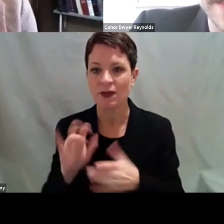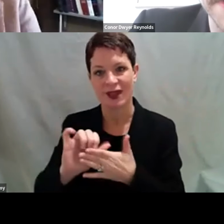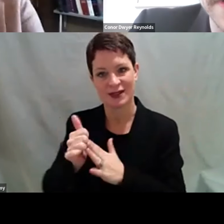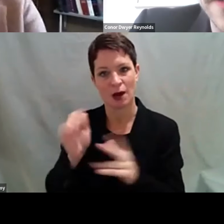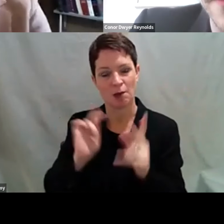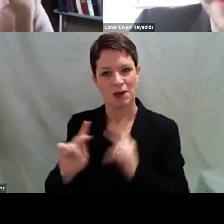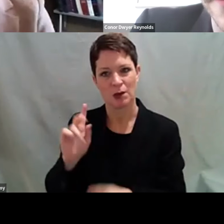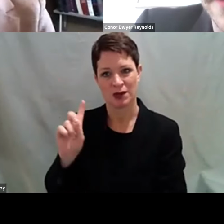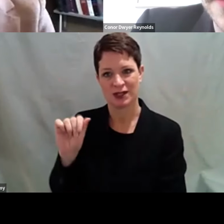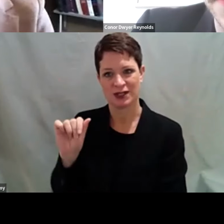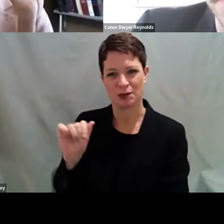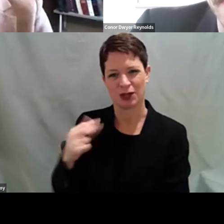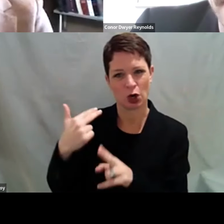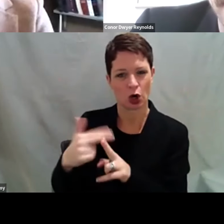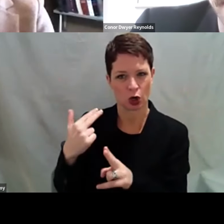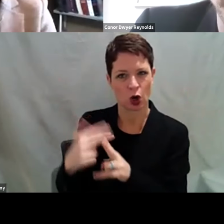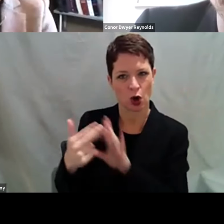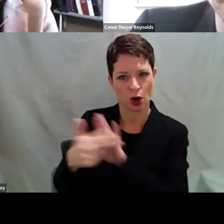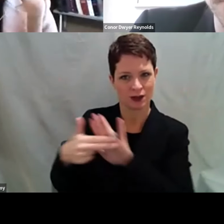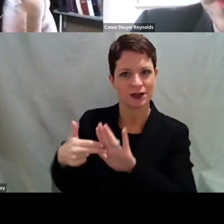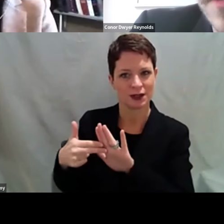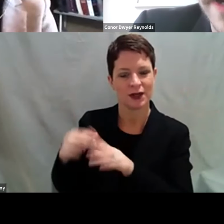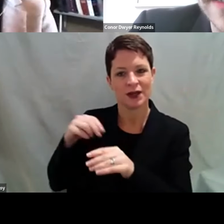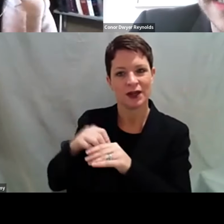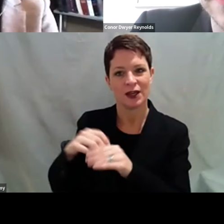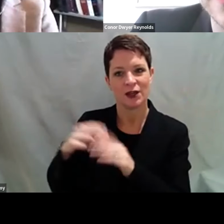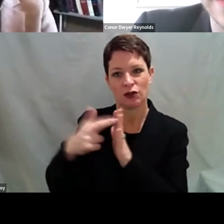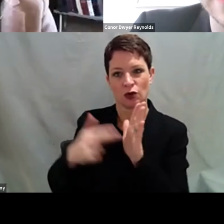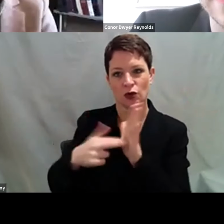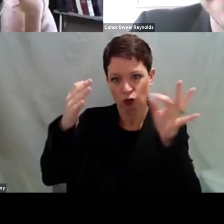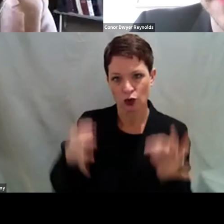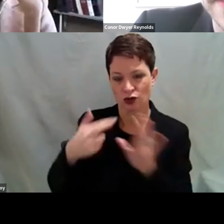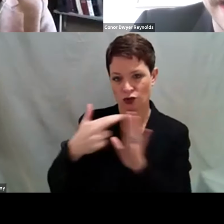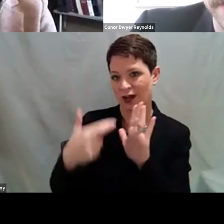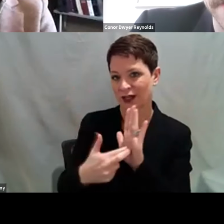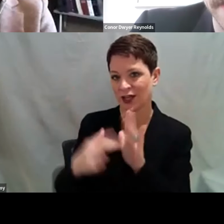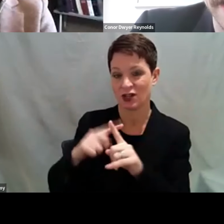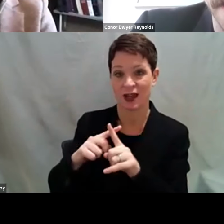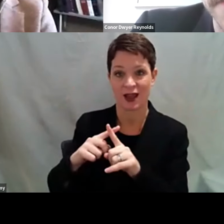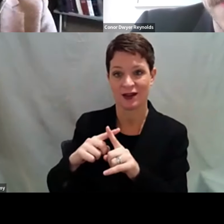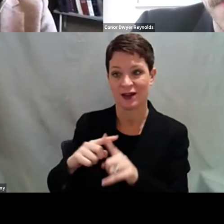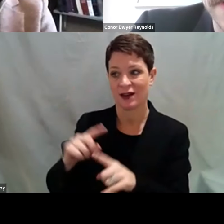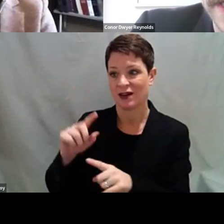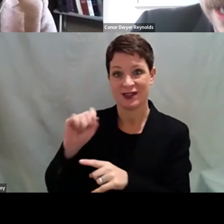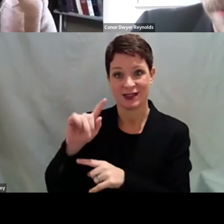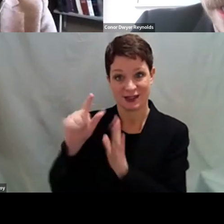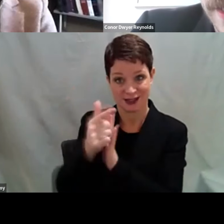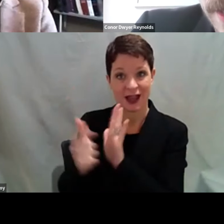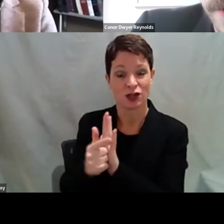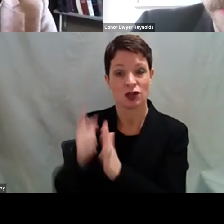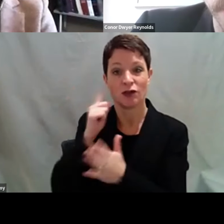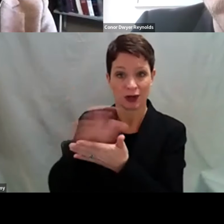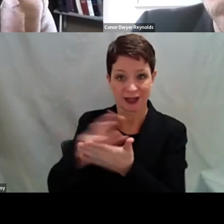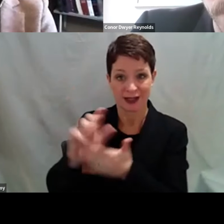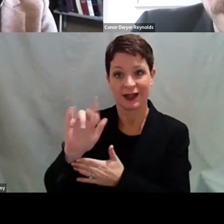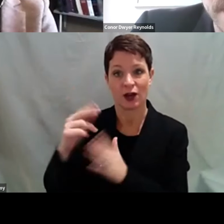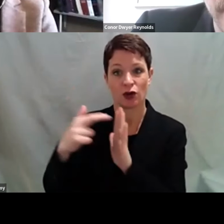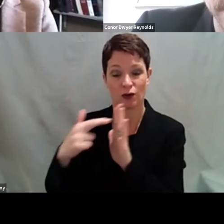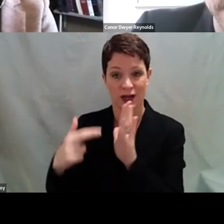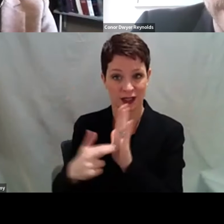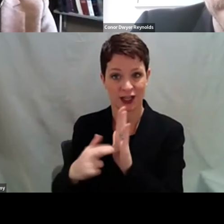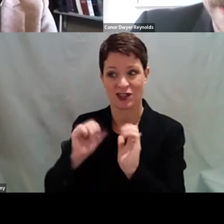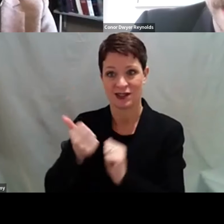with disabilities are referred to in all of the rules, regulations, and the enabling statute when it comes to clean air regulation through